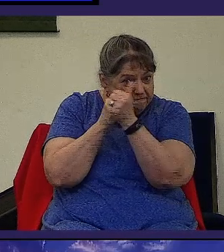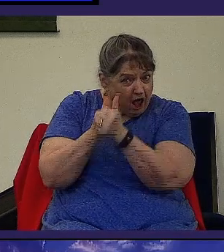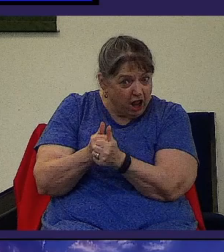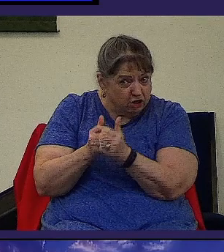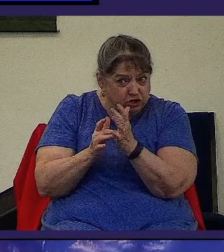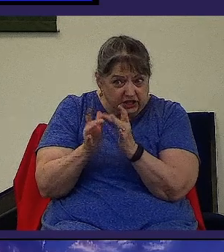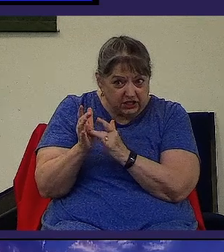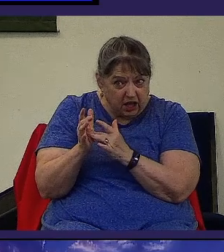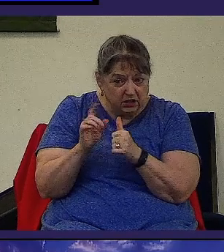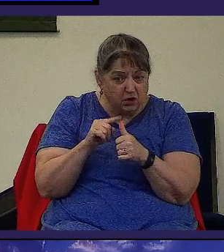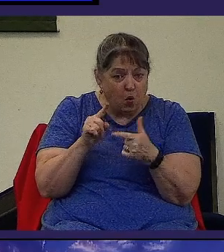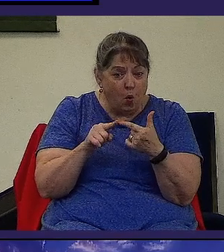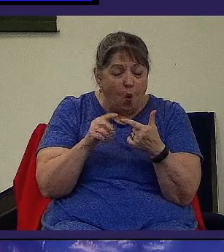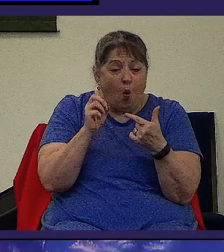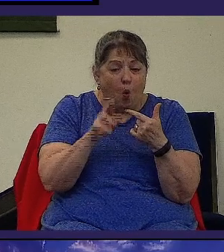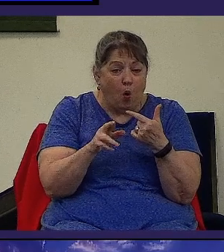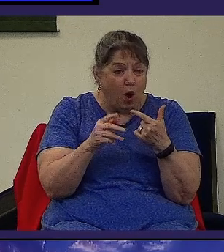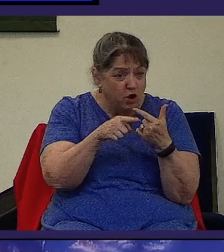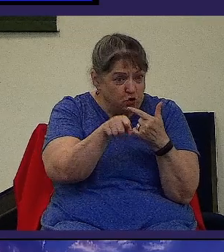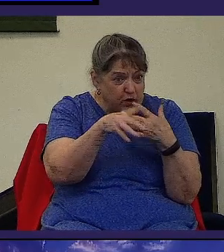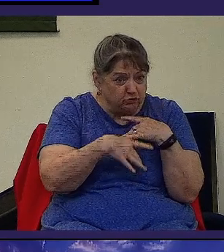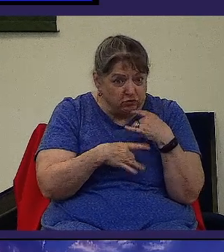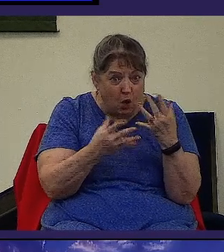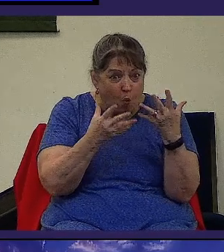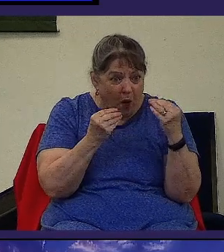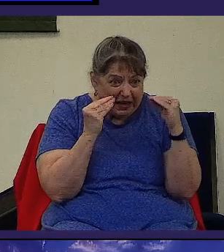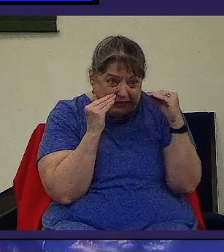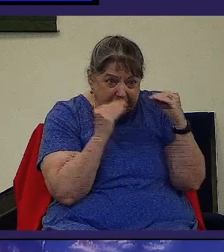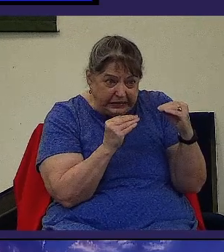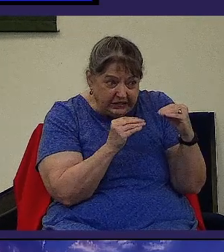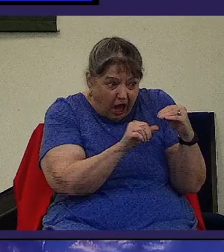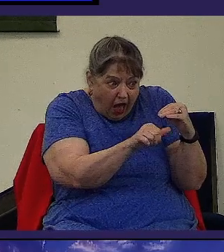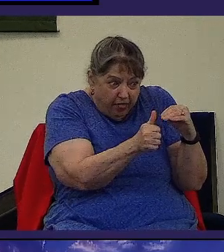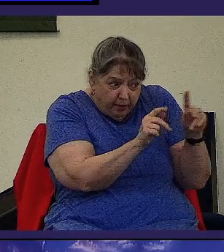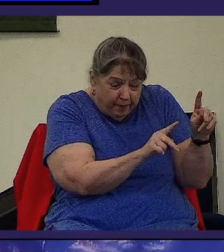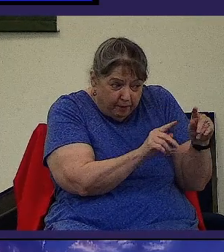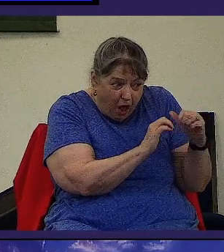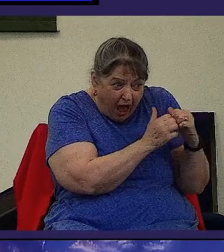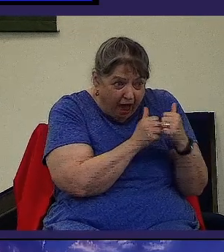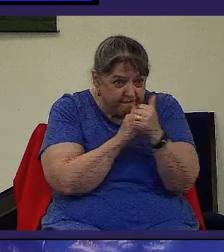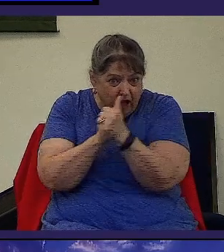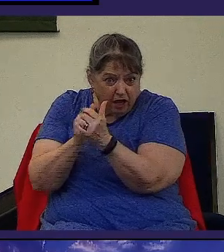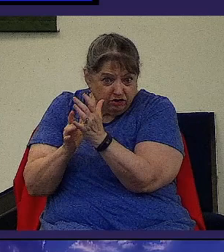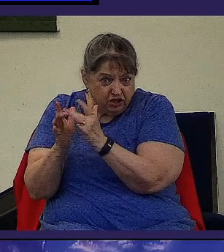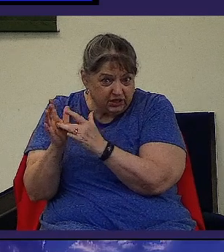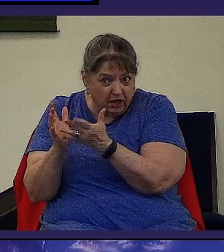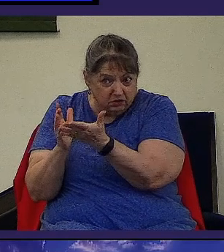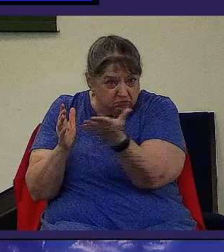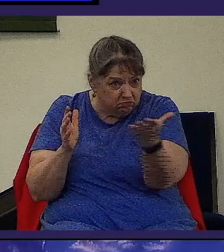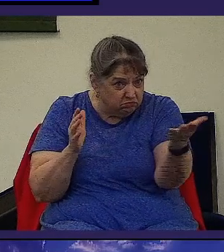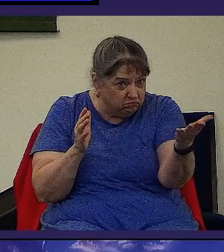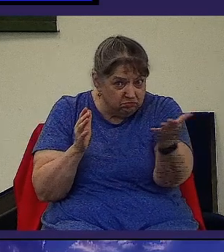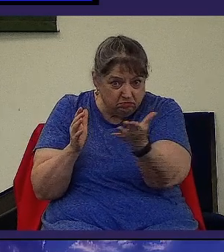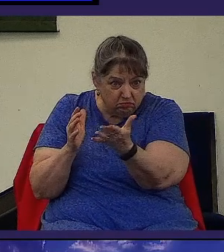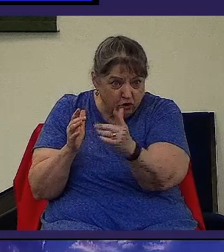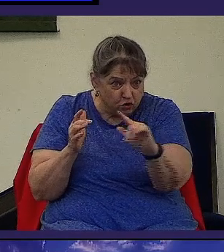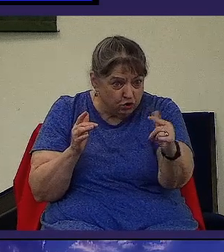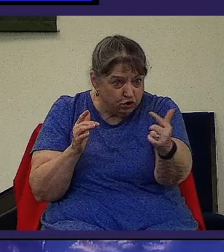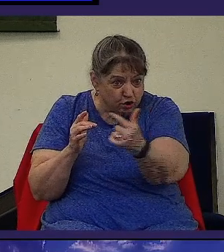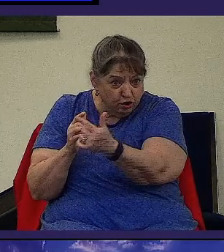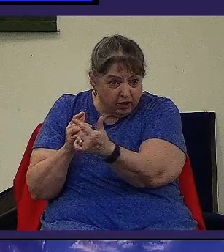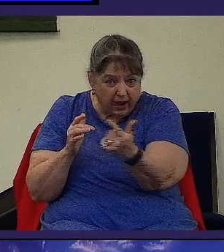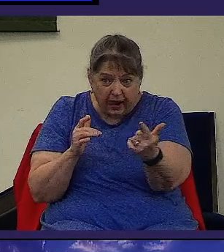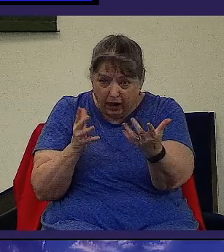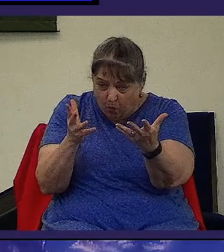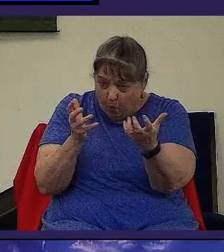have other means of discipling others um and that's great but if you're not sure and you want to learn more